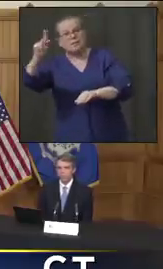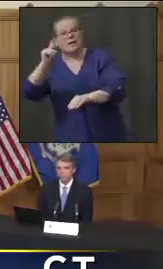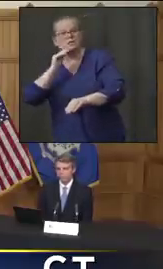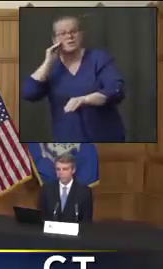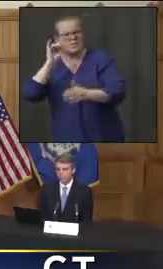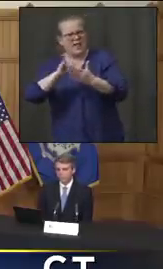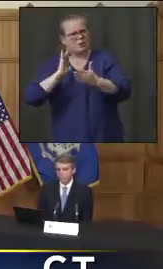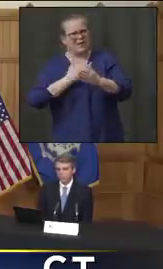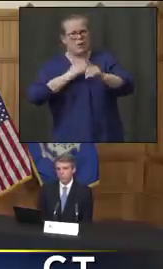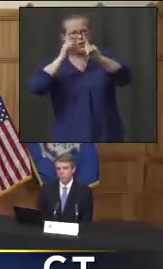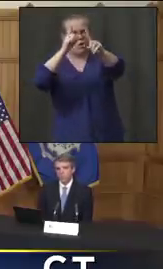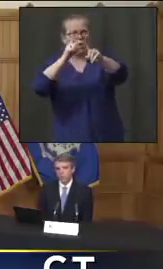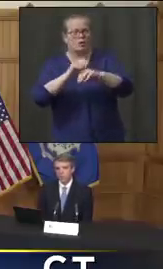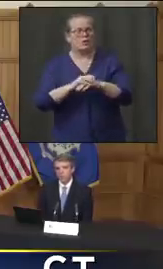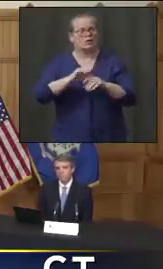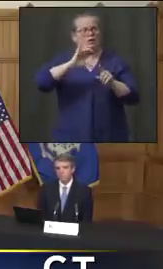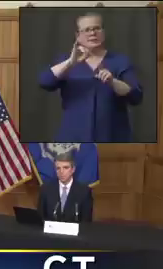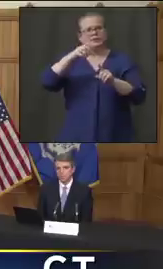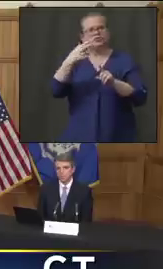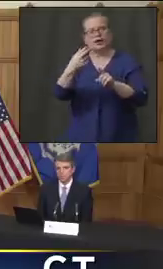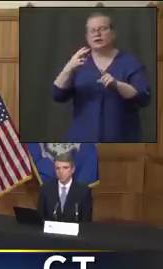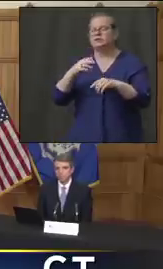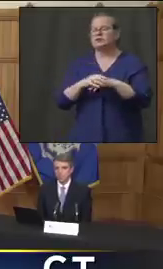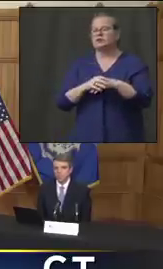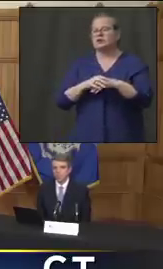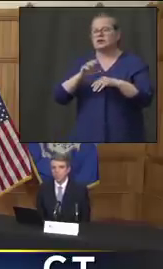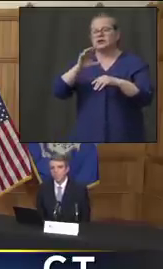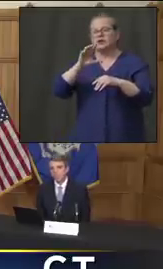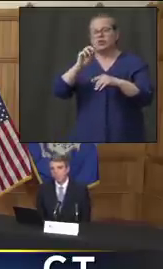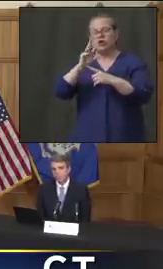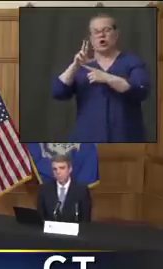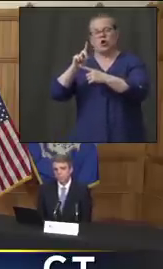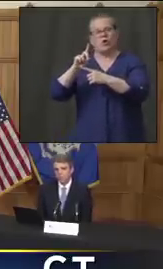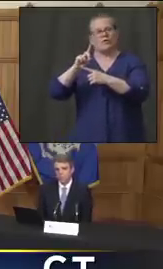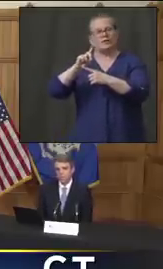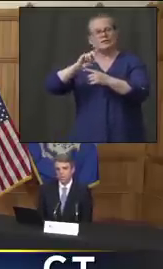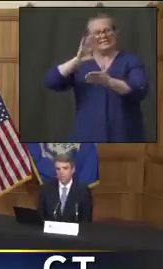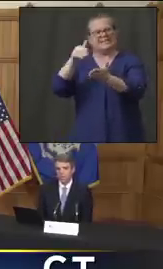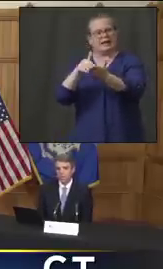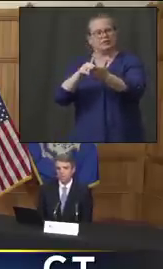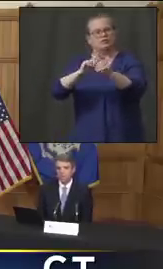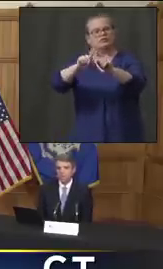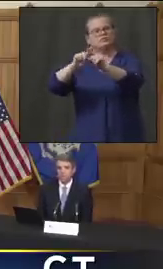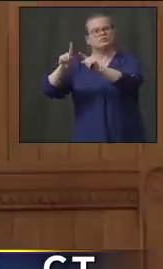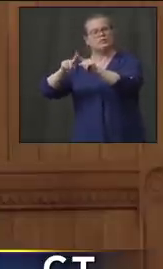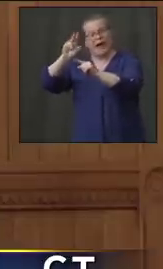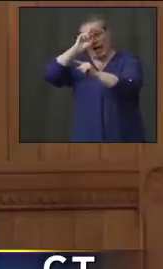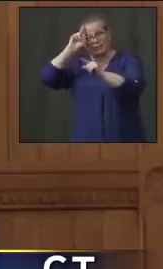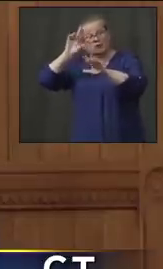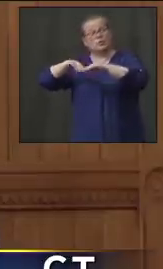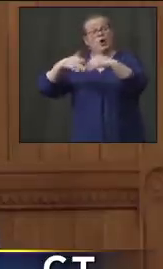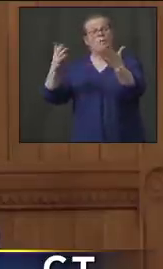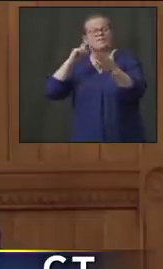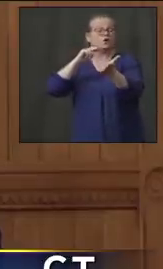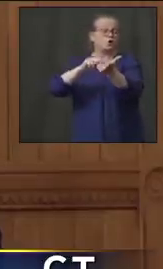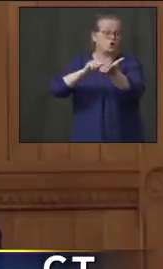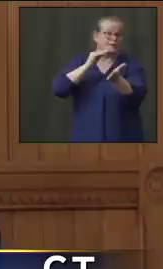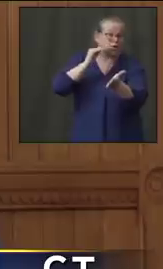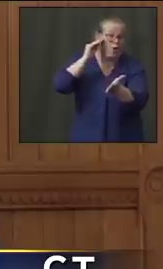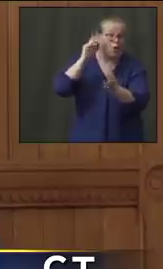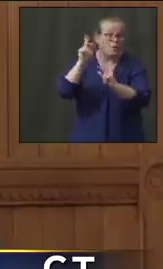that we've set up to help decompress hospitals, particularly for nursing home patients who may not be fully recovered yet,